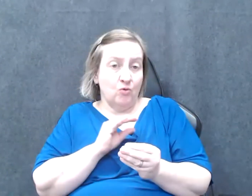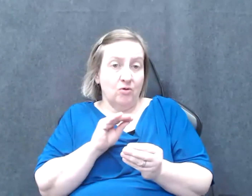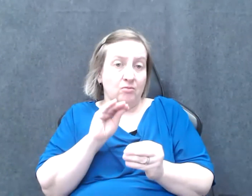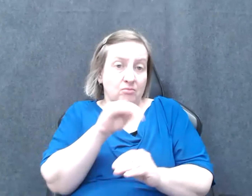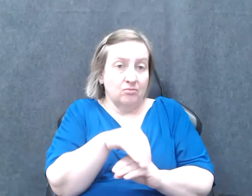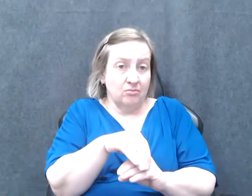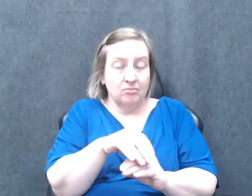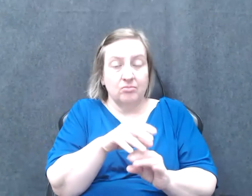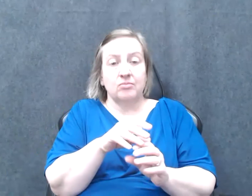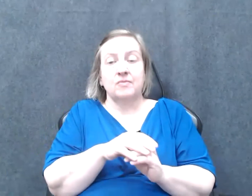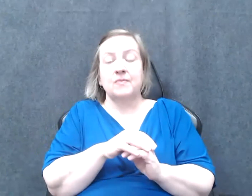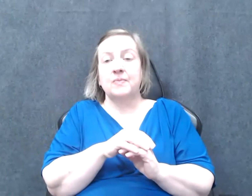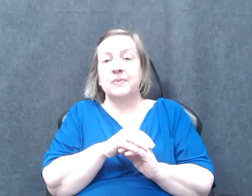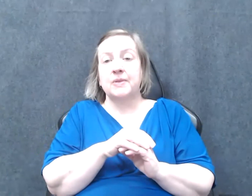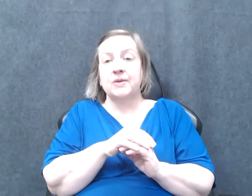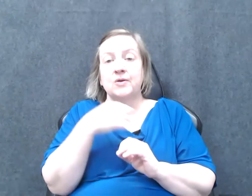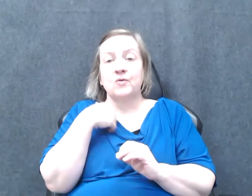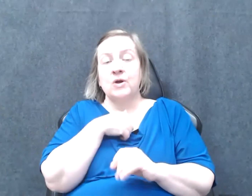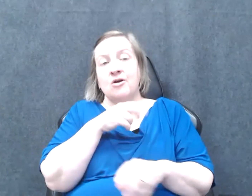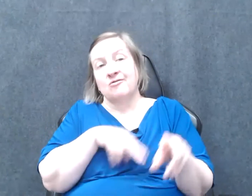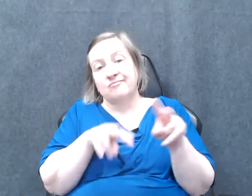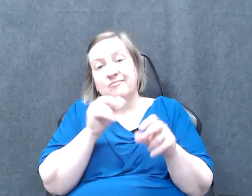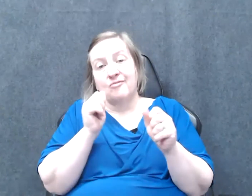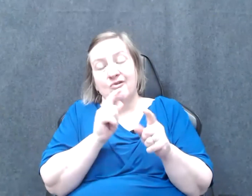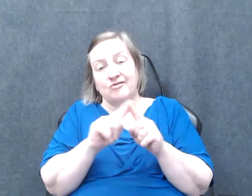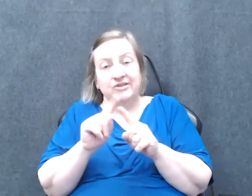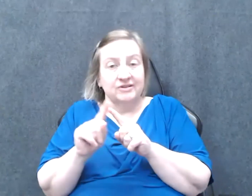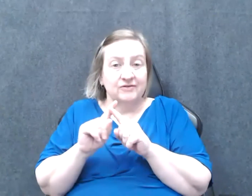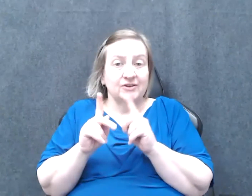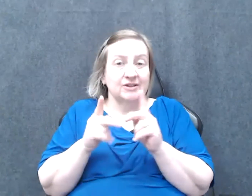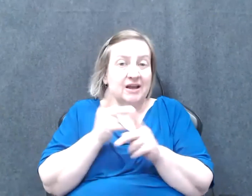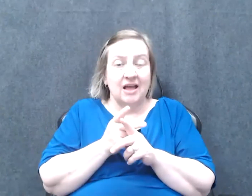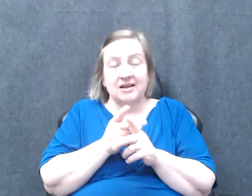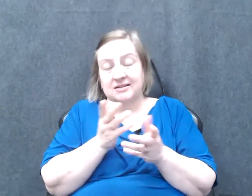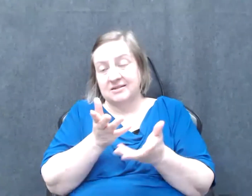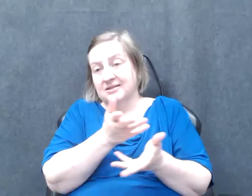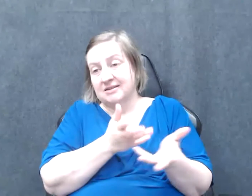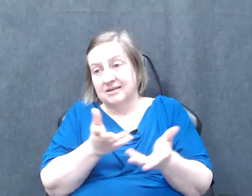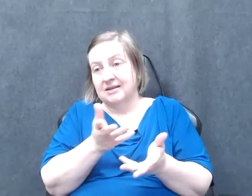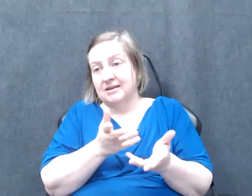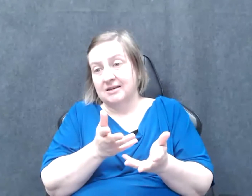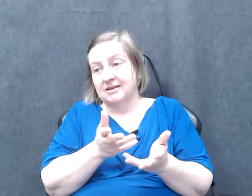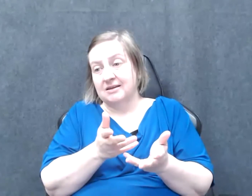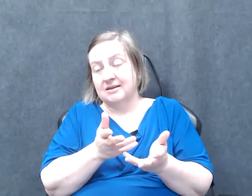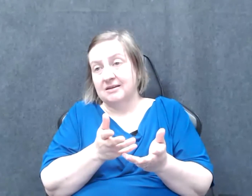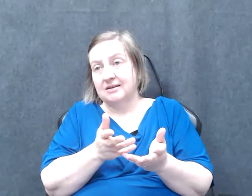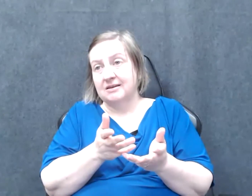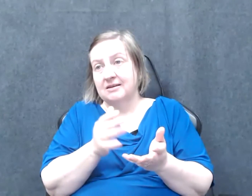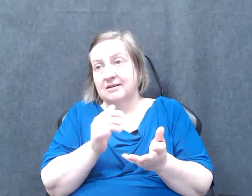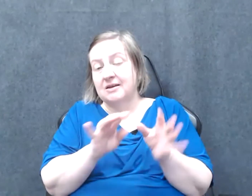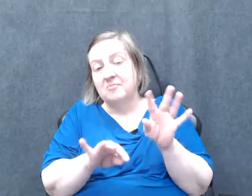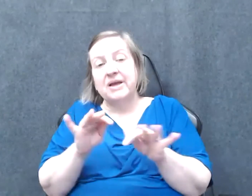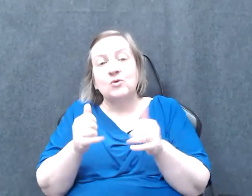And, we're looking at all of these components as, picking the